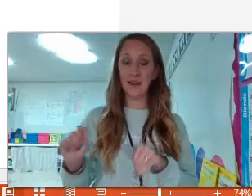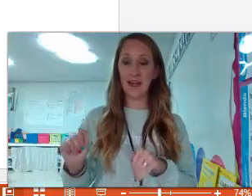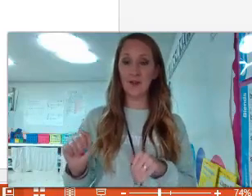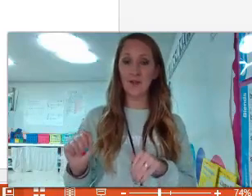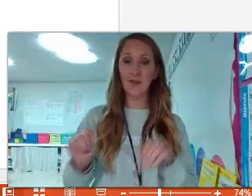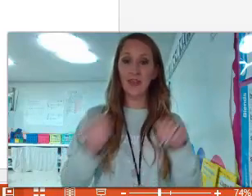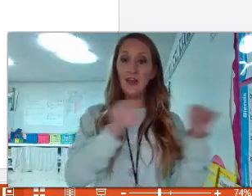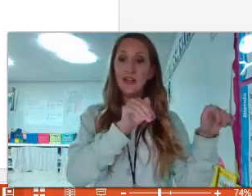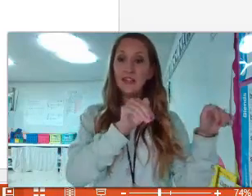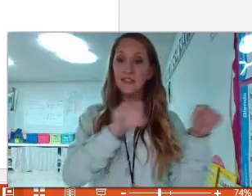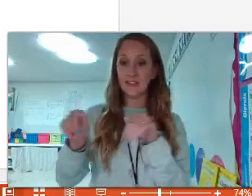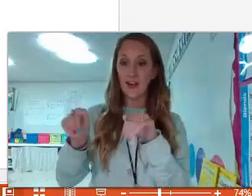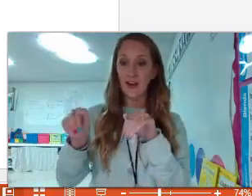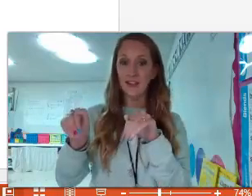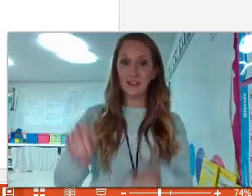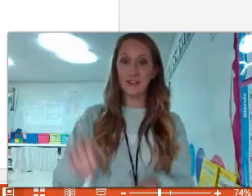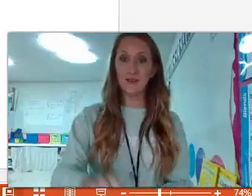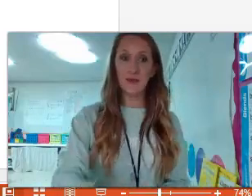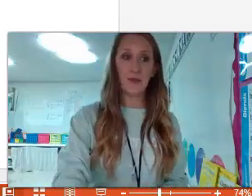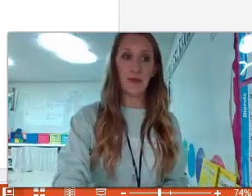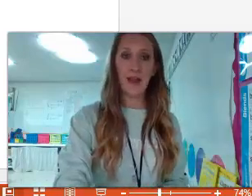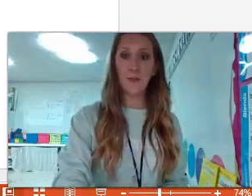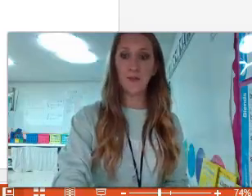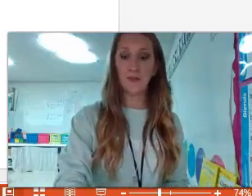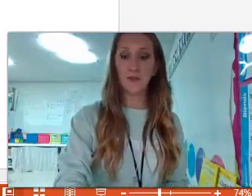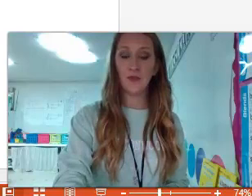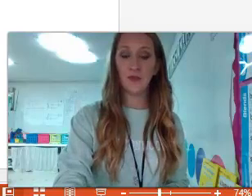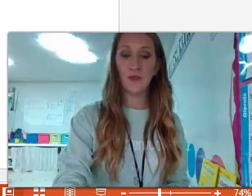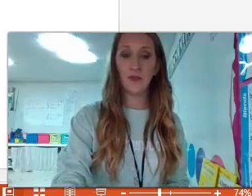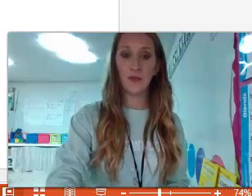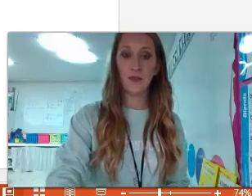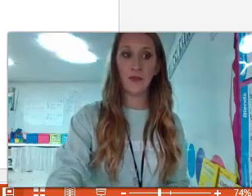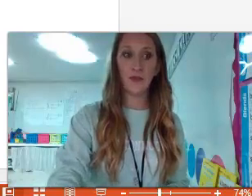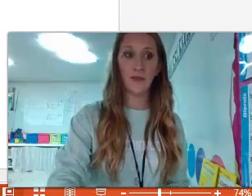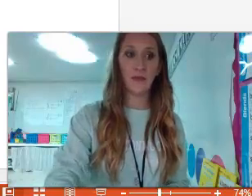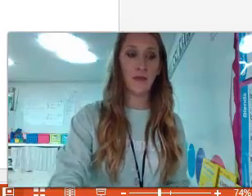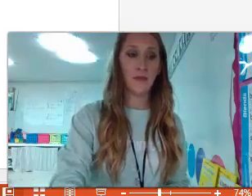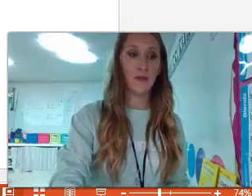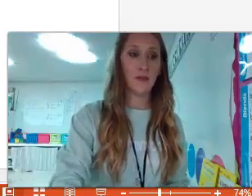it. Ready? Does. Okay.